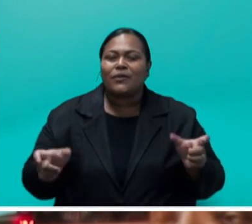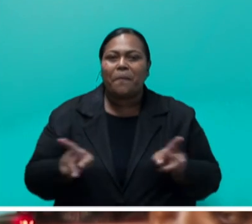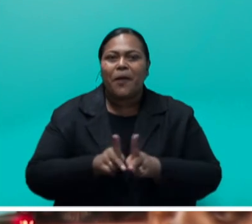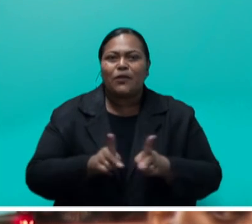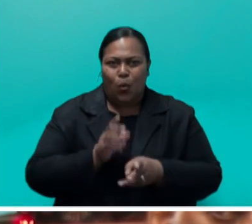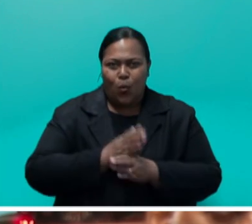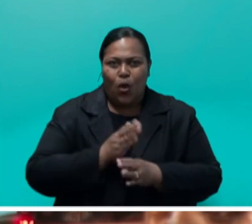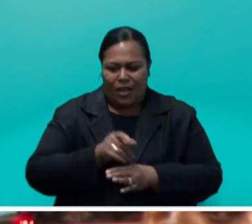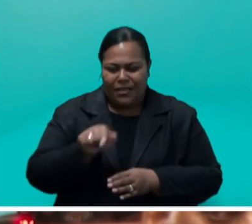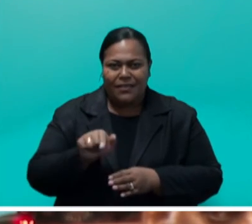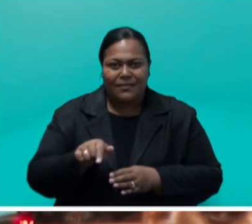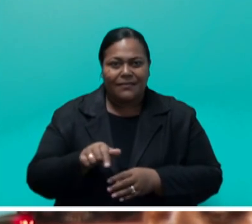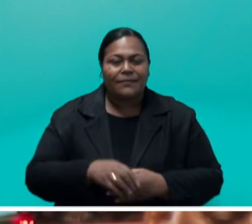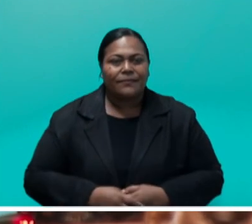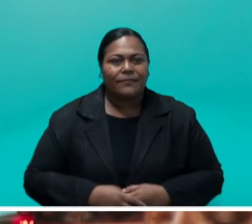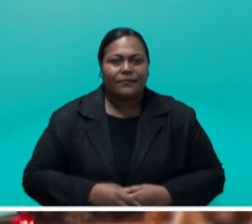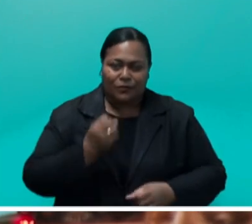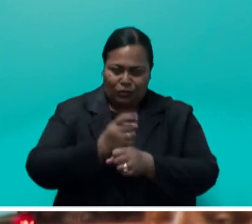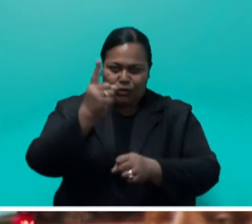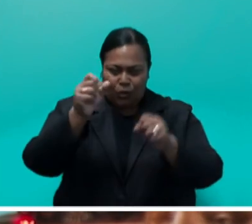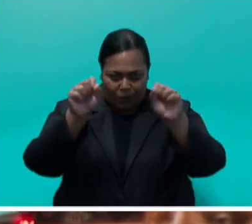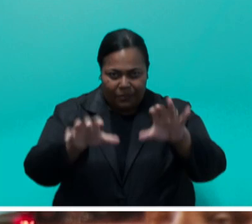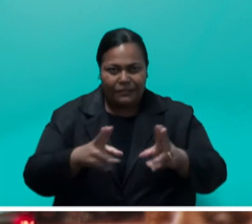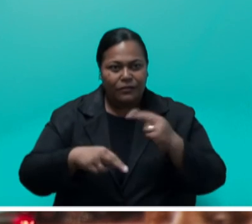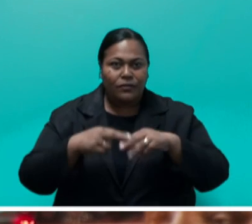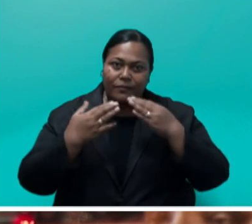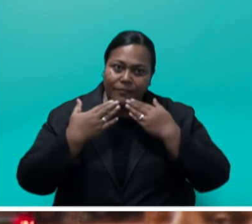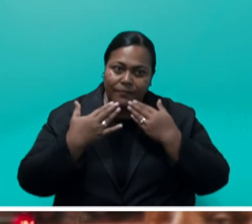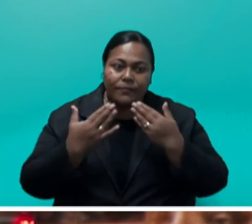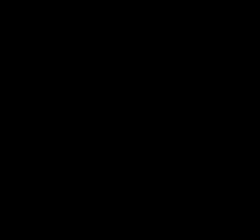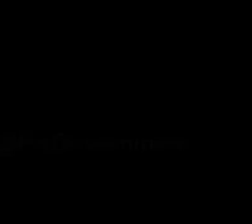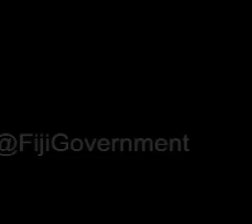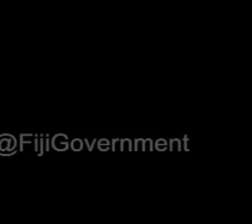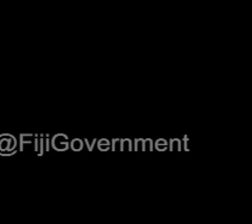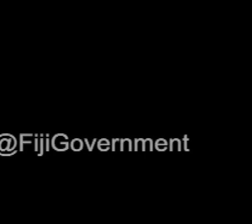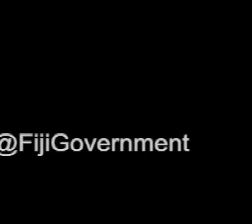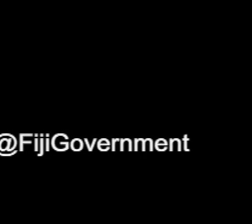within this space. God bless Fiji. Thank you and Dhanyavad.